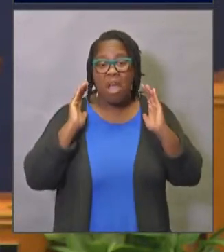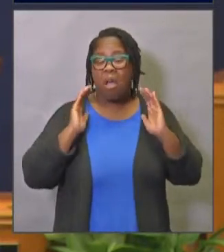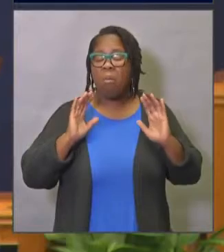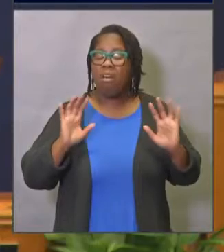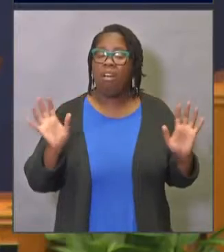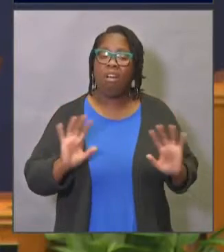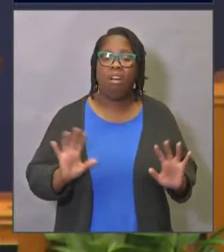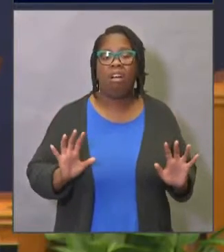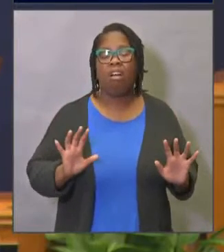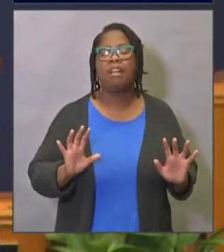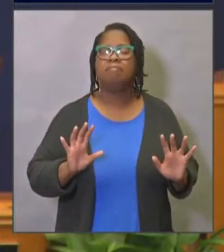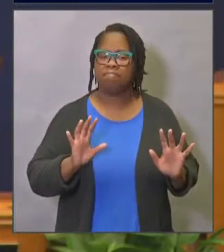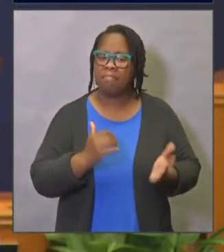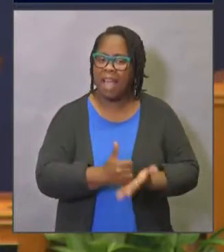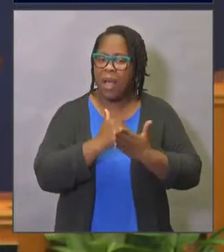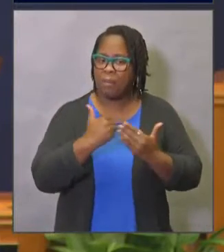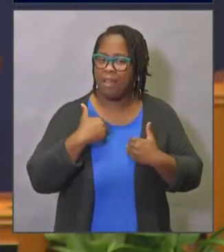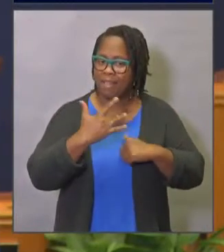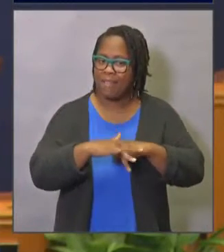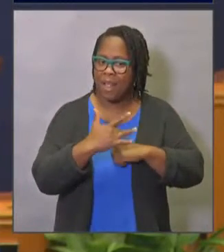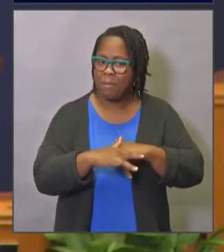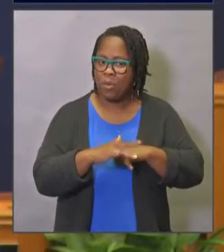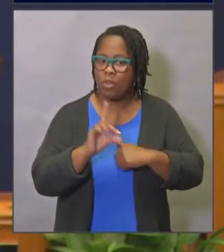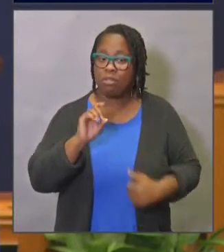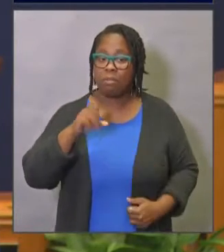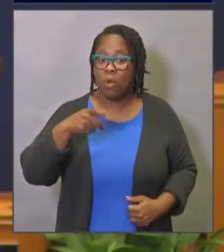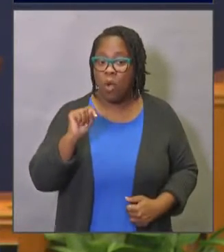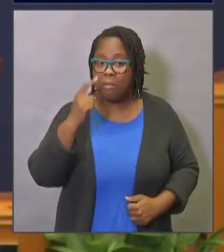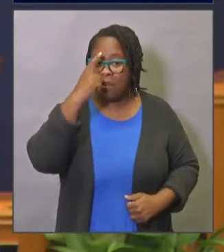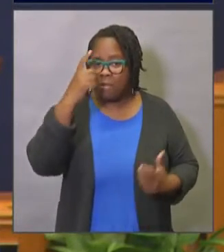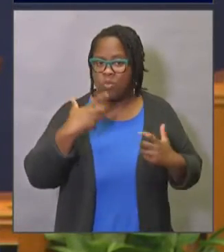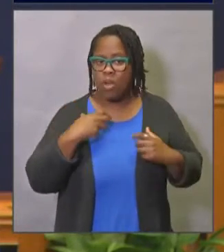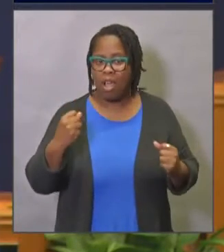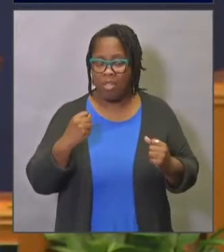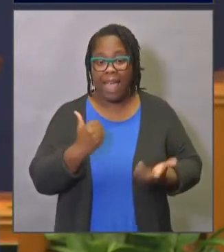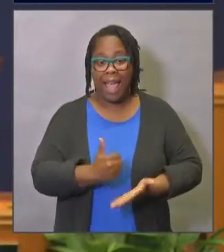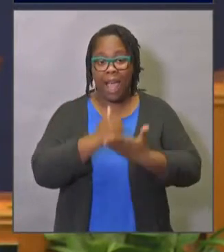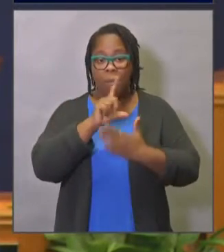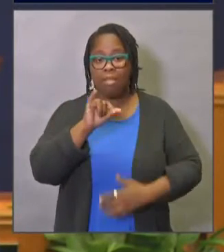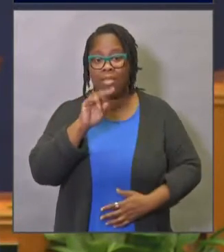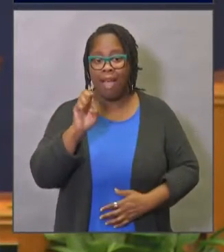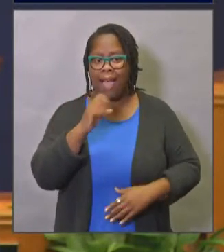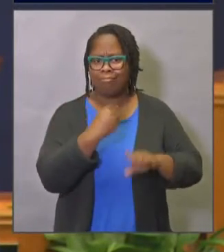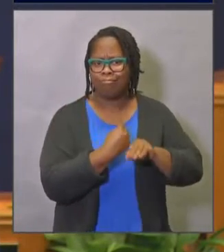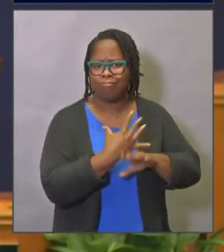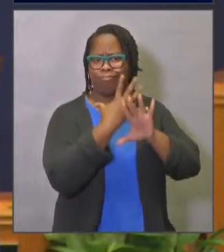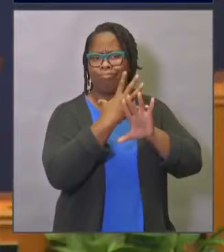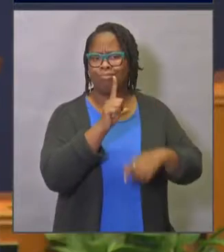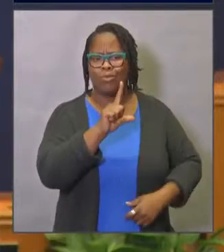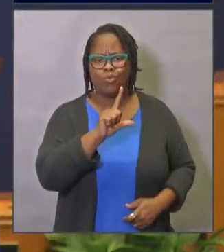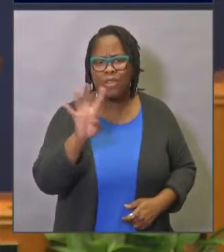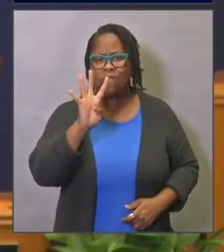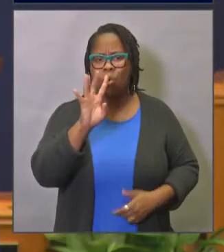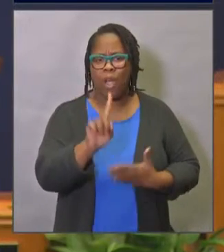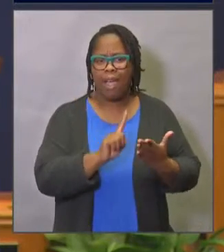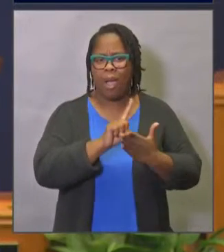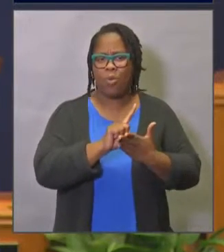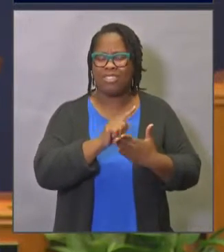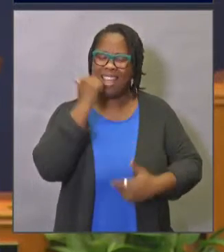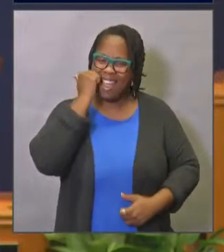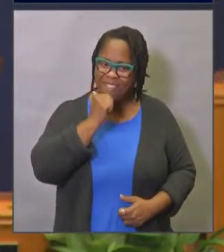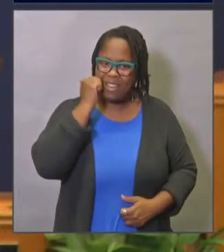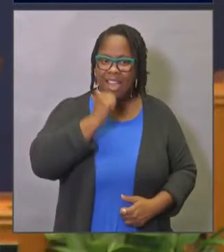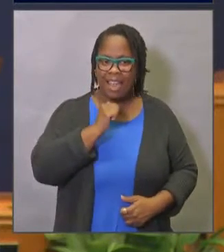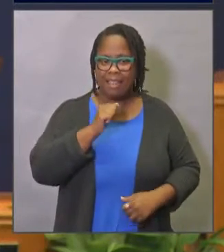The Department of Mental Health's helpline operates 24 hours a day, 7 days a week, and they can provide you with referrals